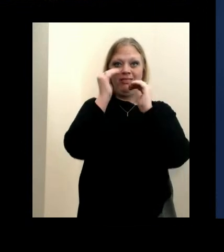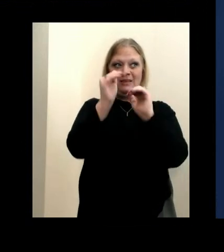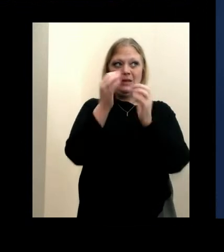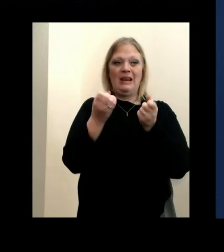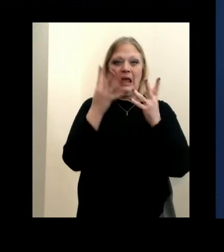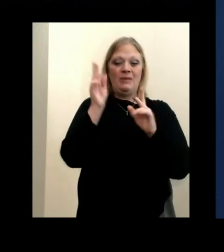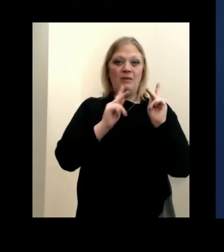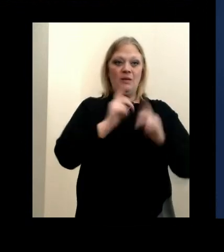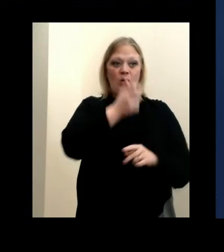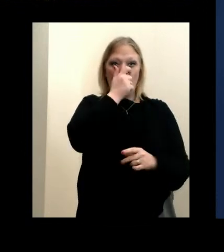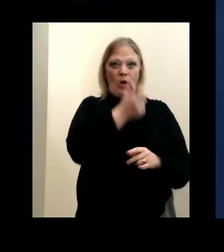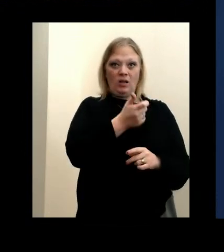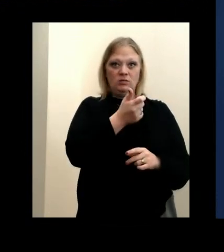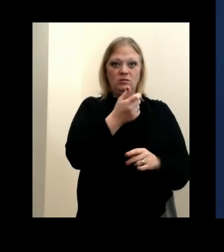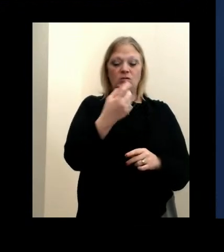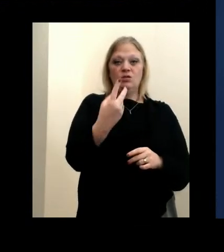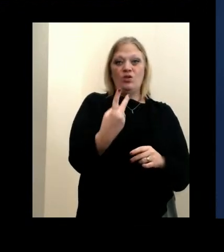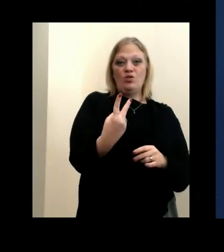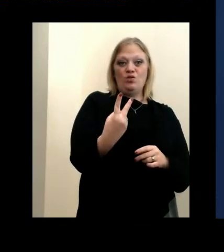to 2 person